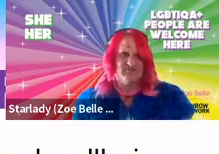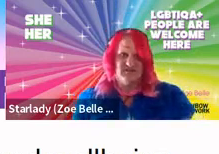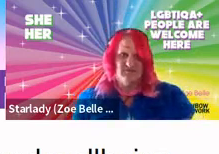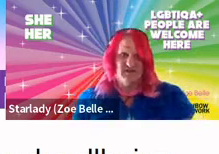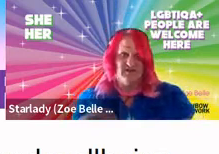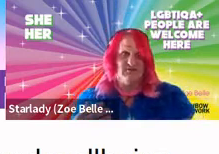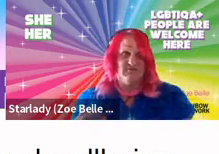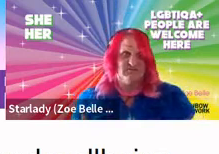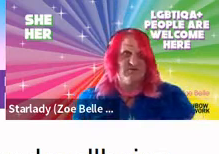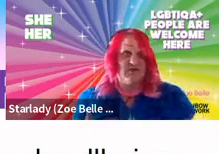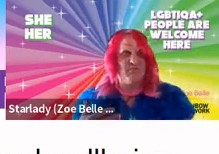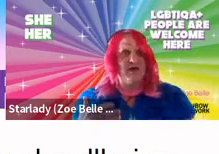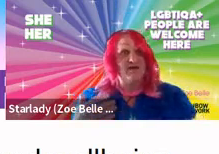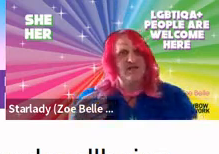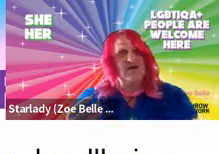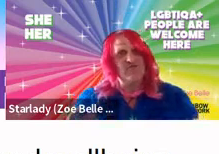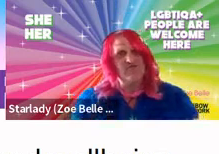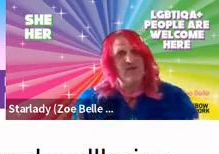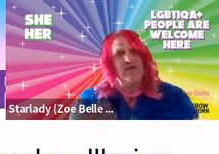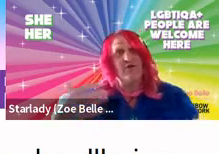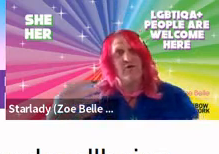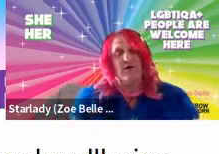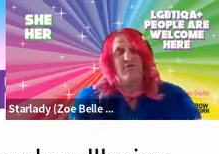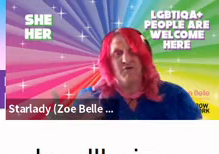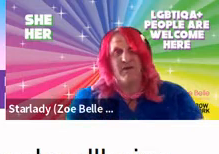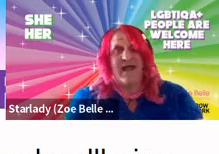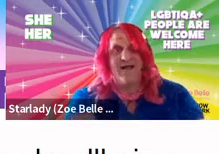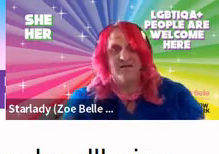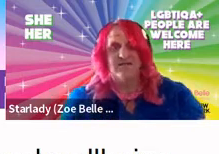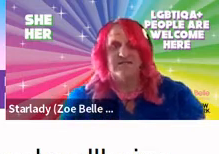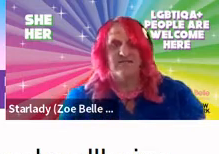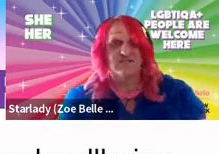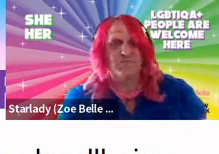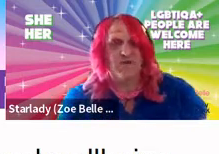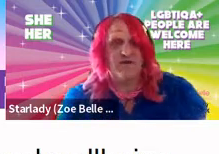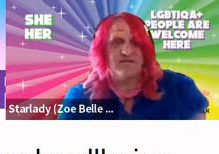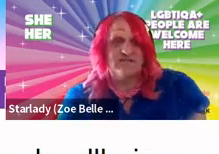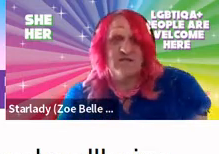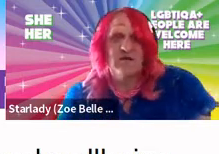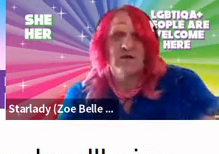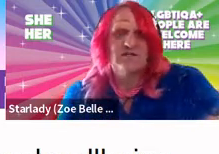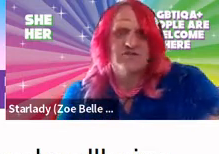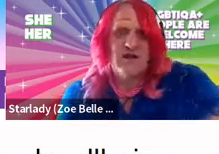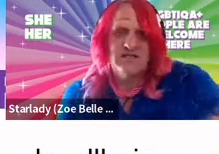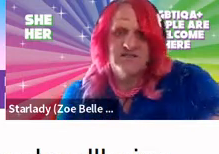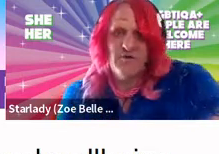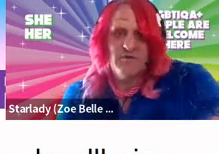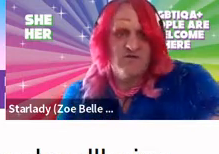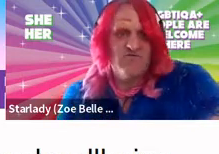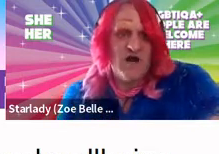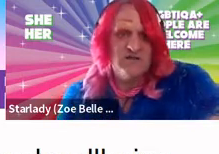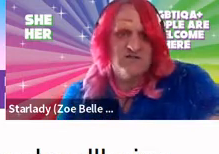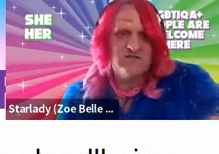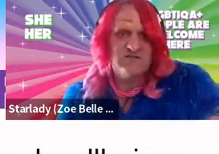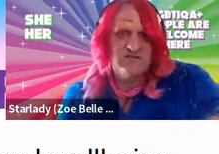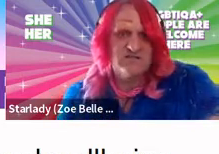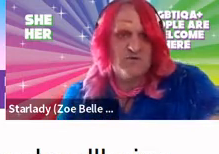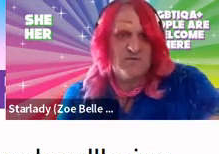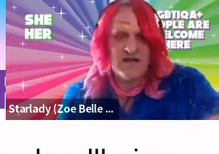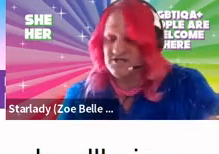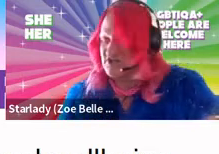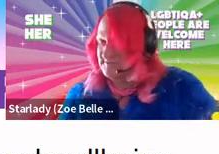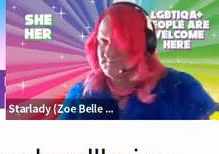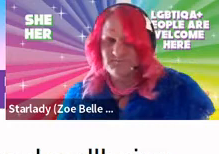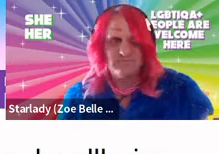and cisnormativity can also impact our fear or the realities of experiencing transphobic violence